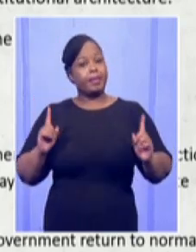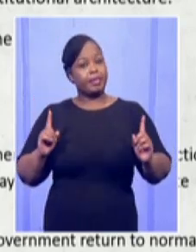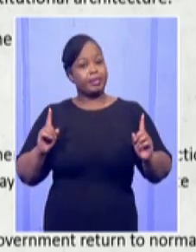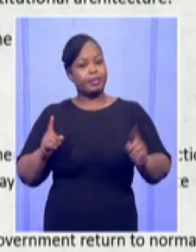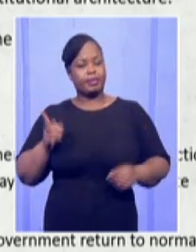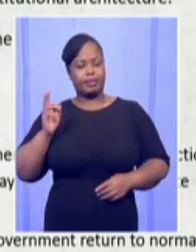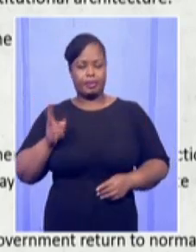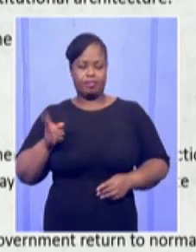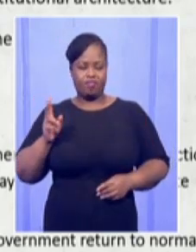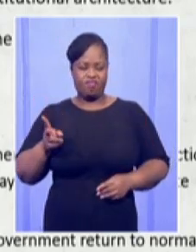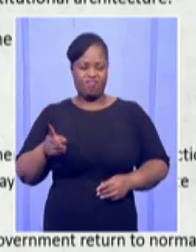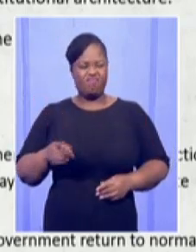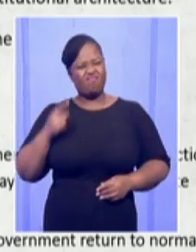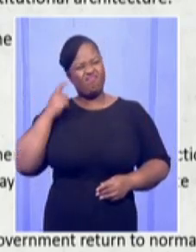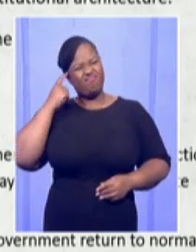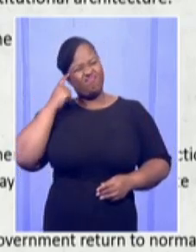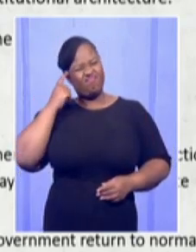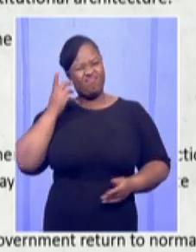space, you would think that